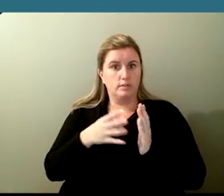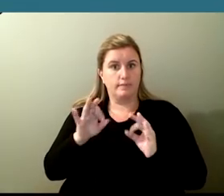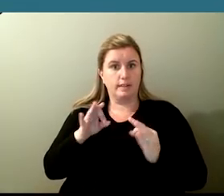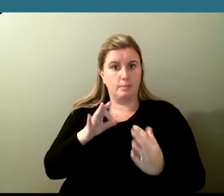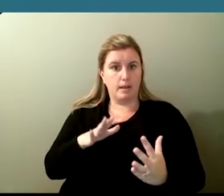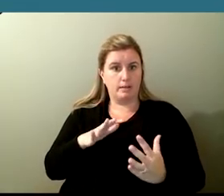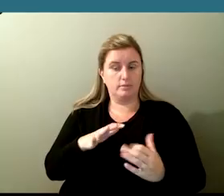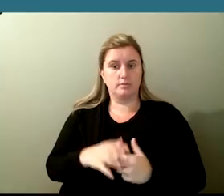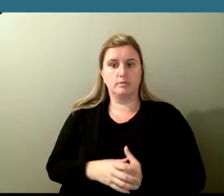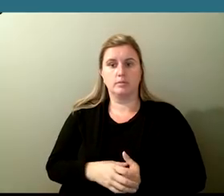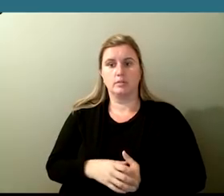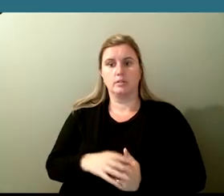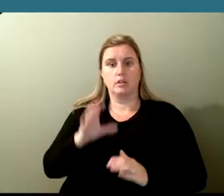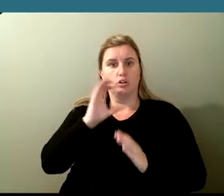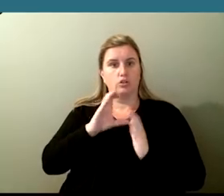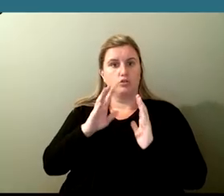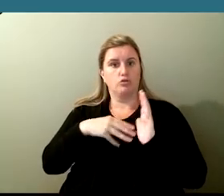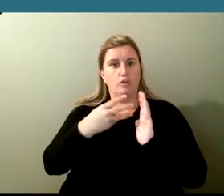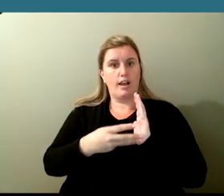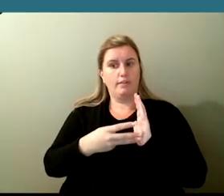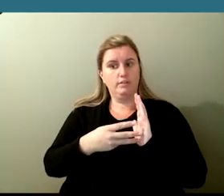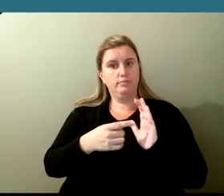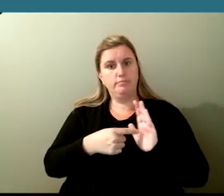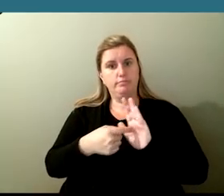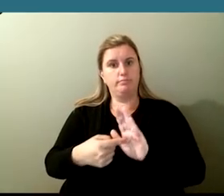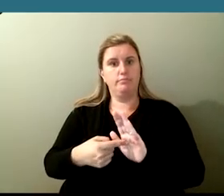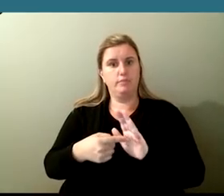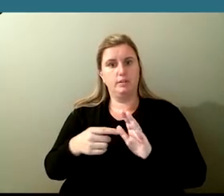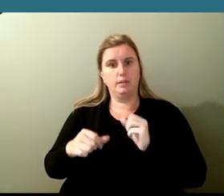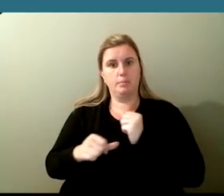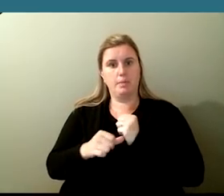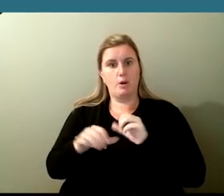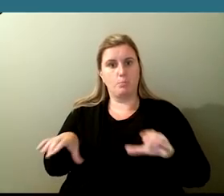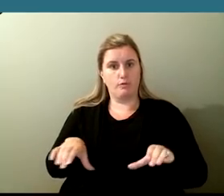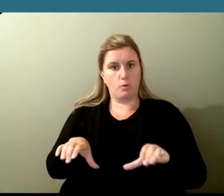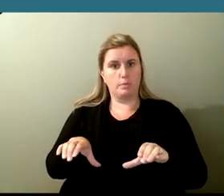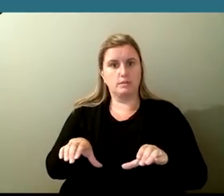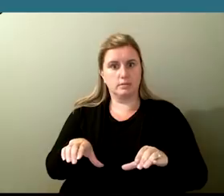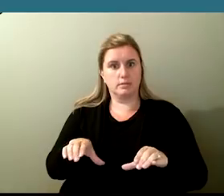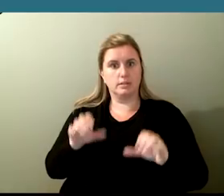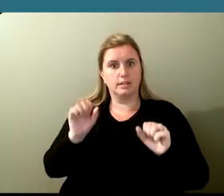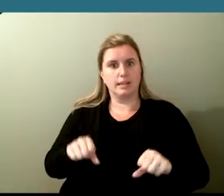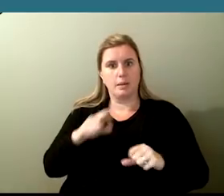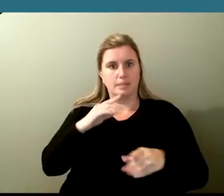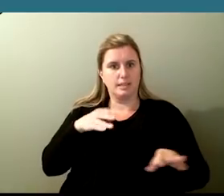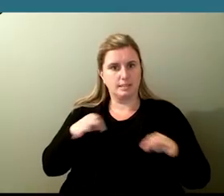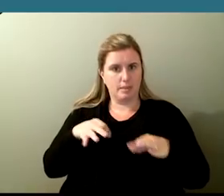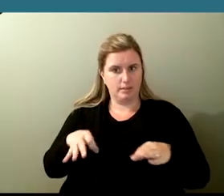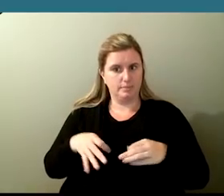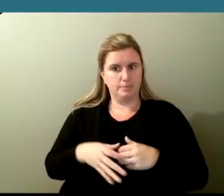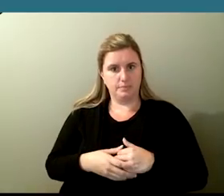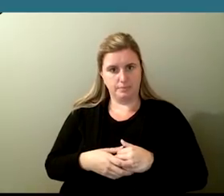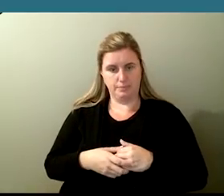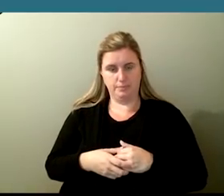in which a graph indicative of the peer educator performance can be explained,